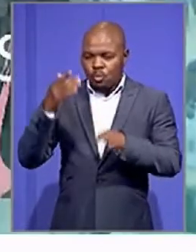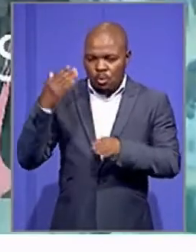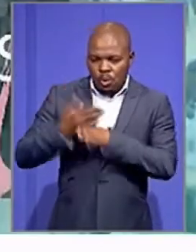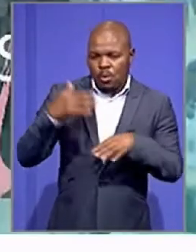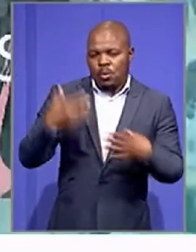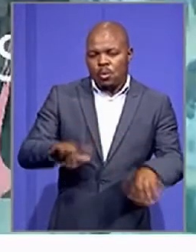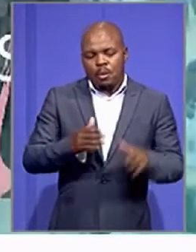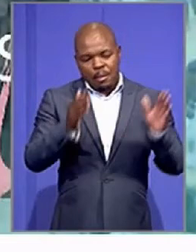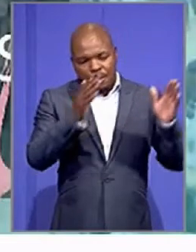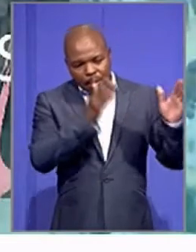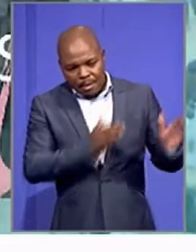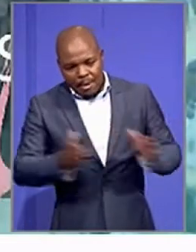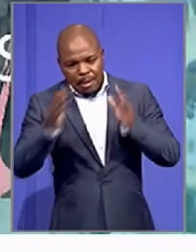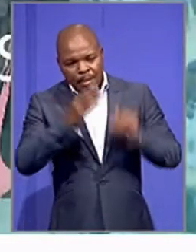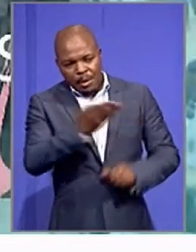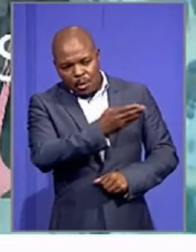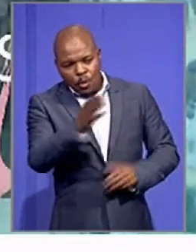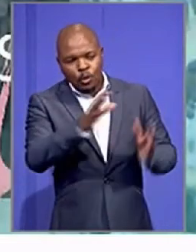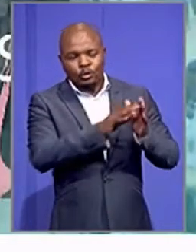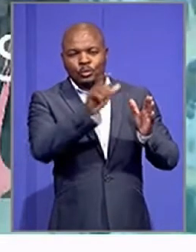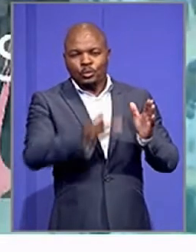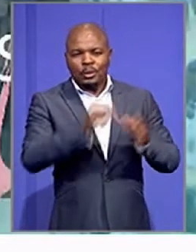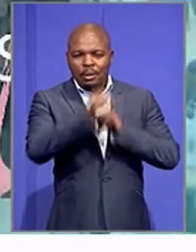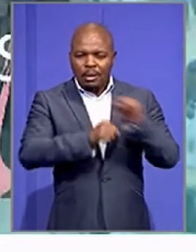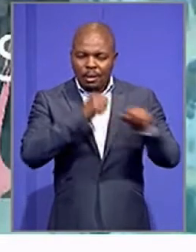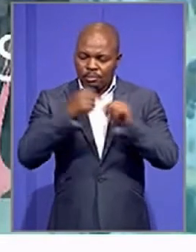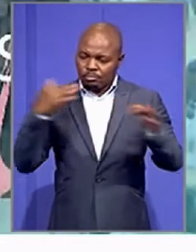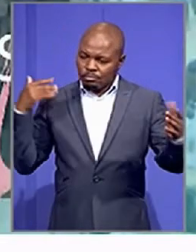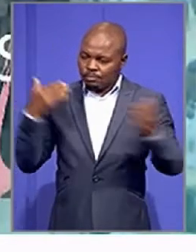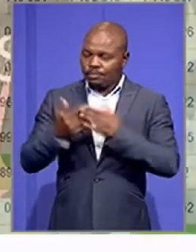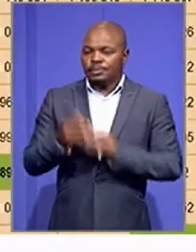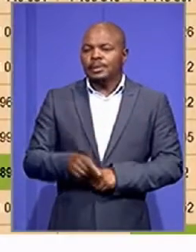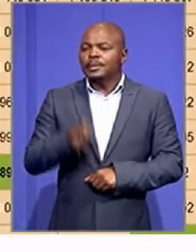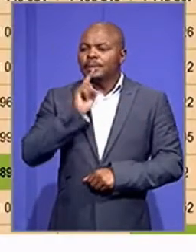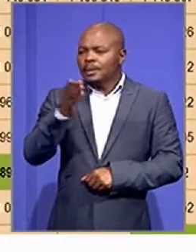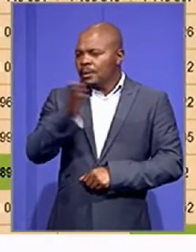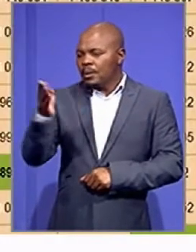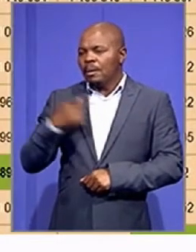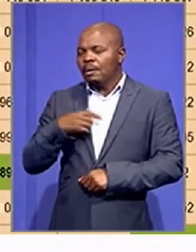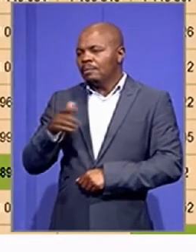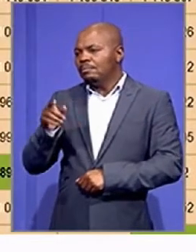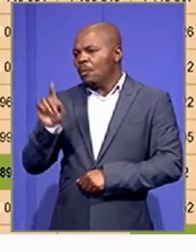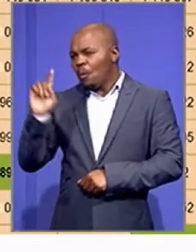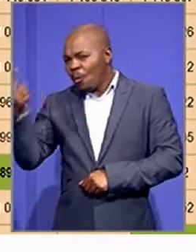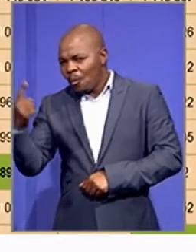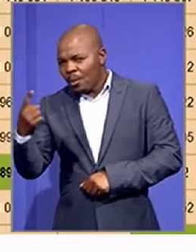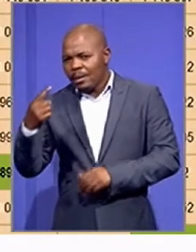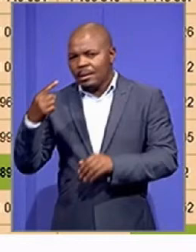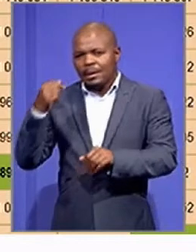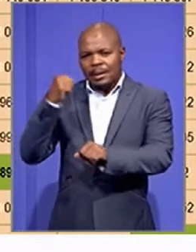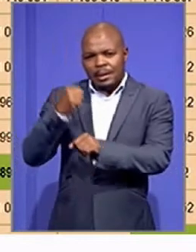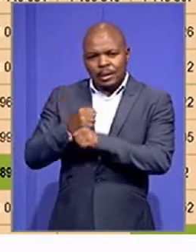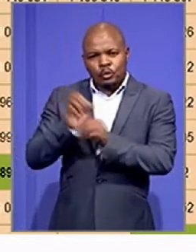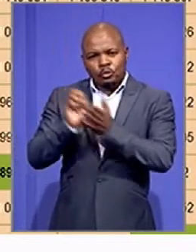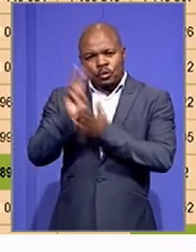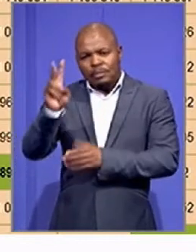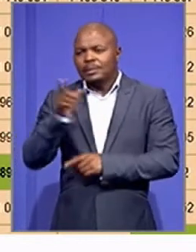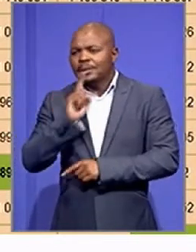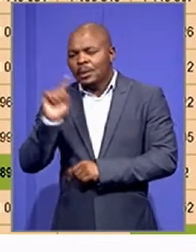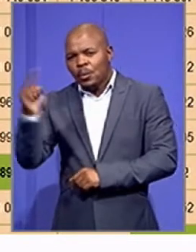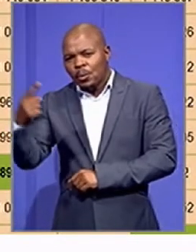learners for all these years. And when we thank the teachers, we're not only thanking teachers who are teaching grade 12 or who taught these learners